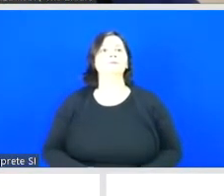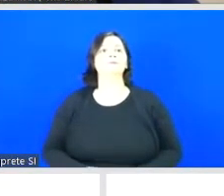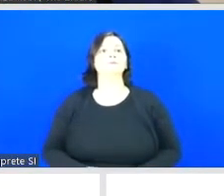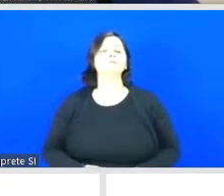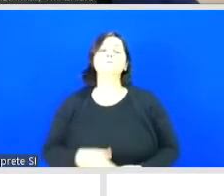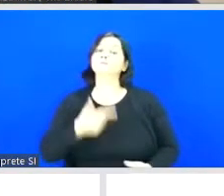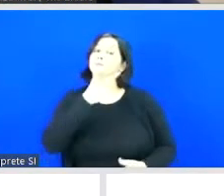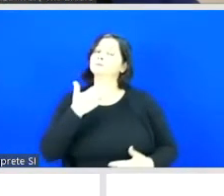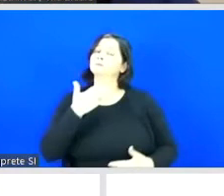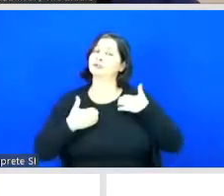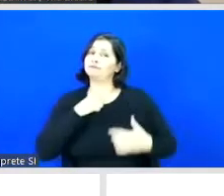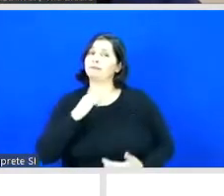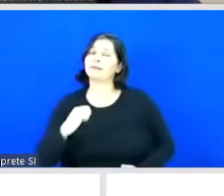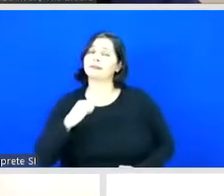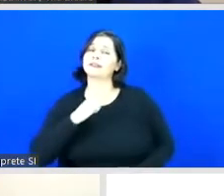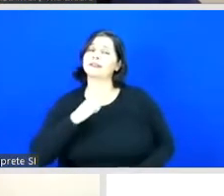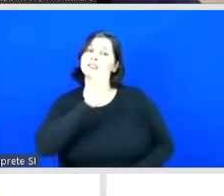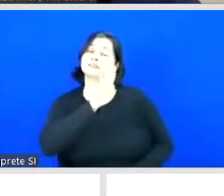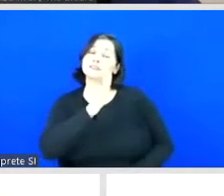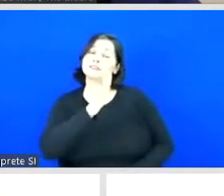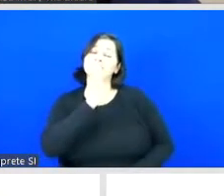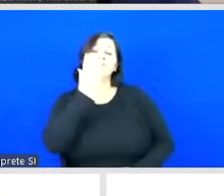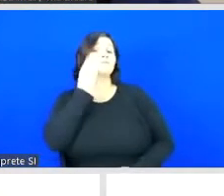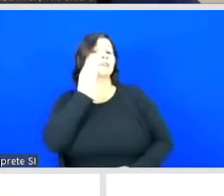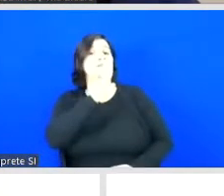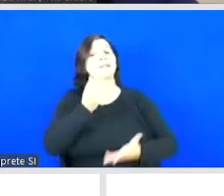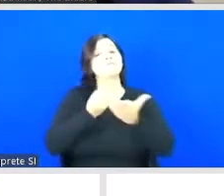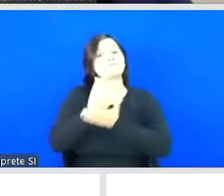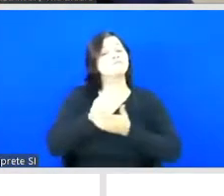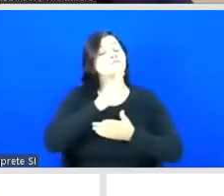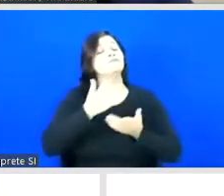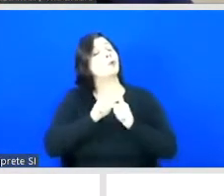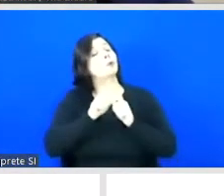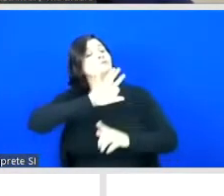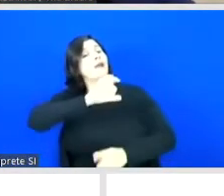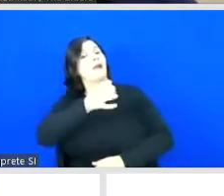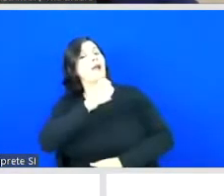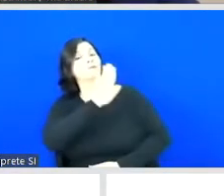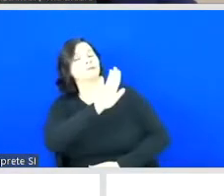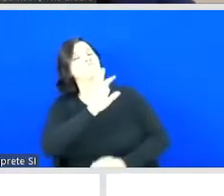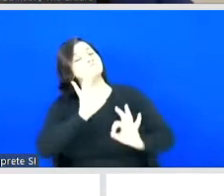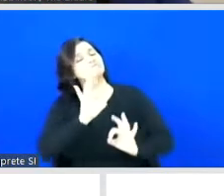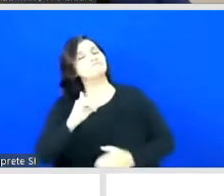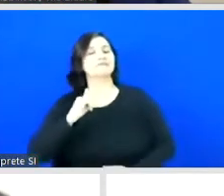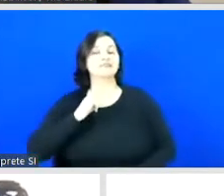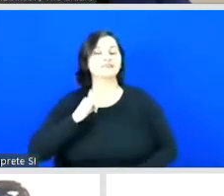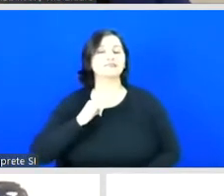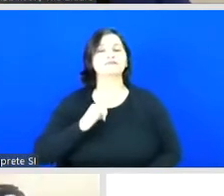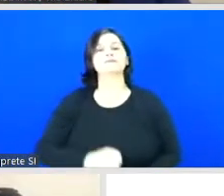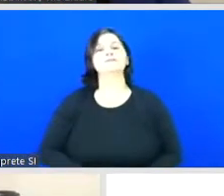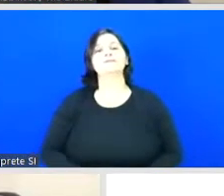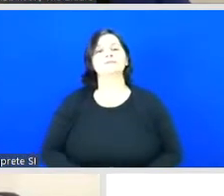your country. And so it can inspire others to follow example and put some of